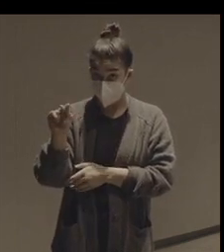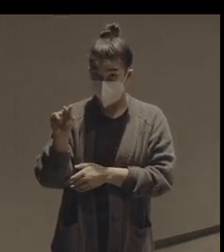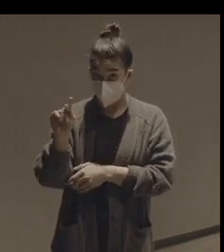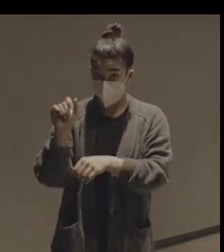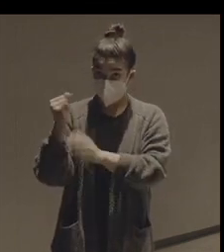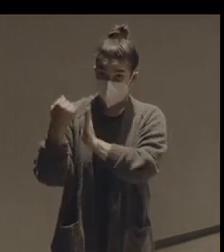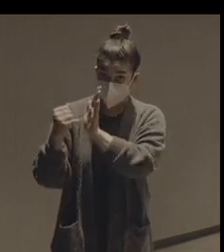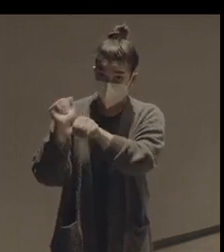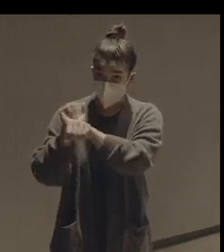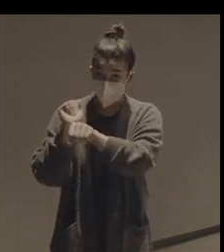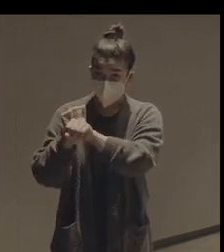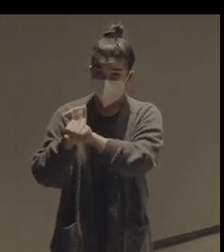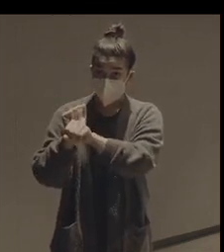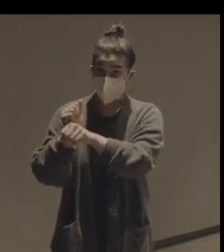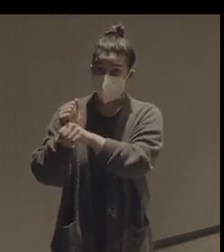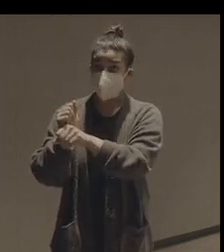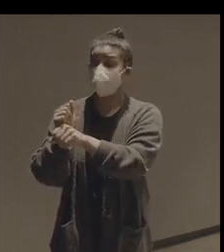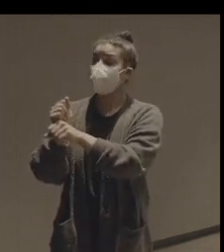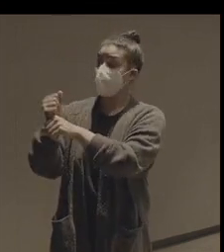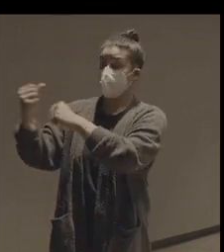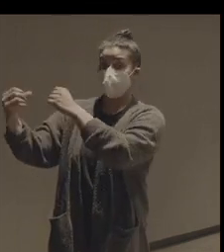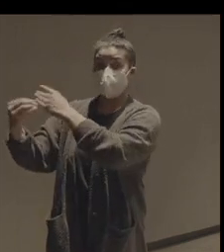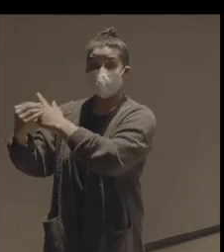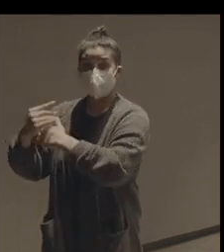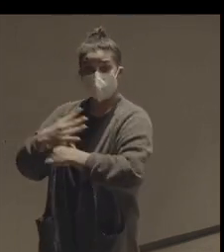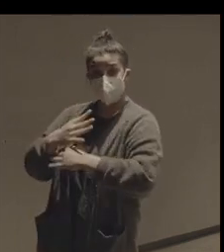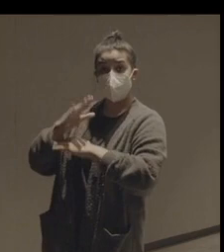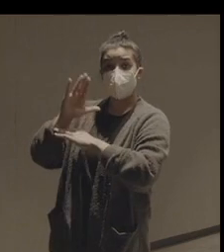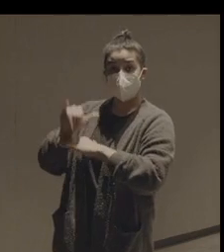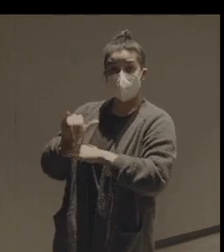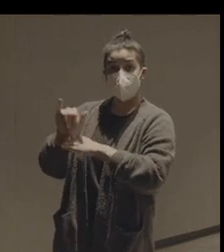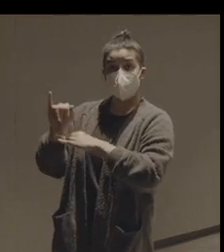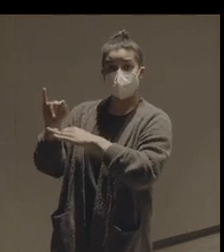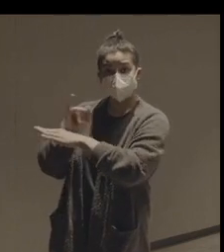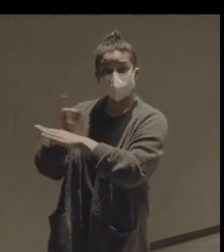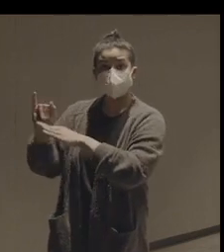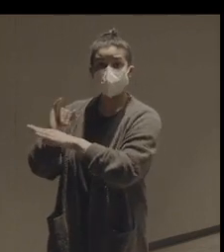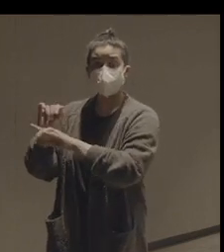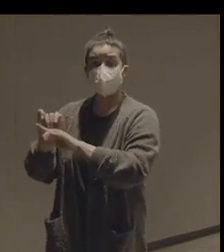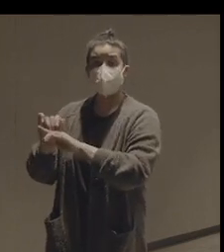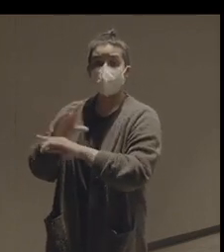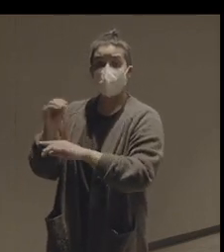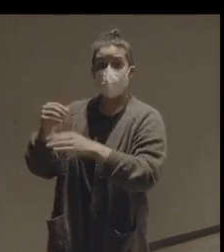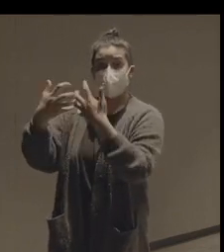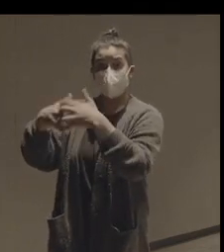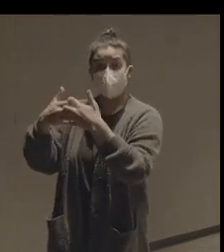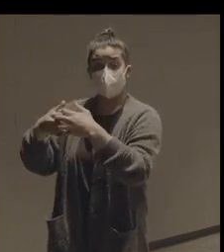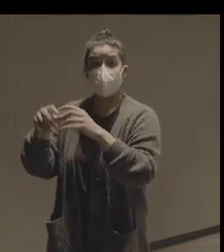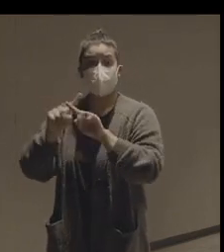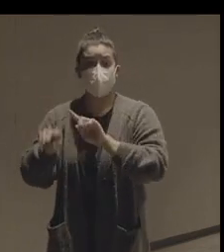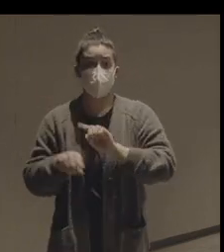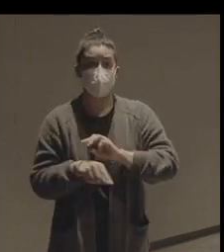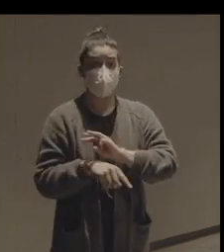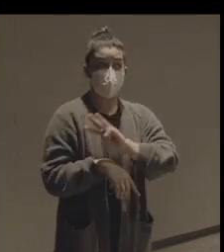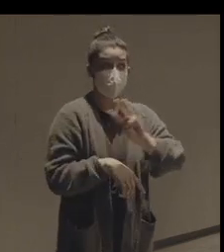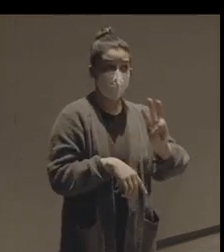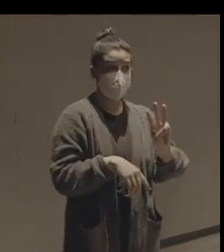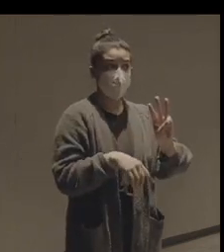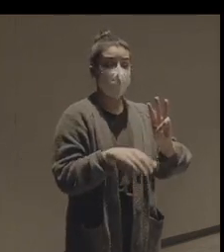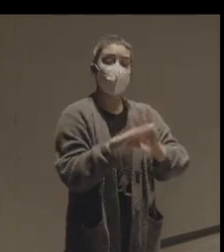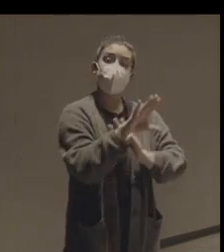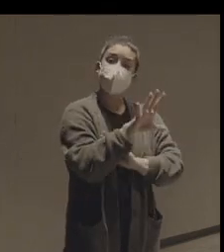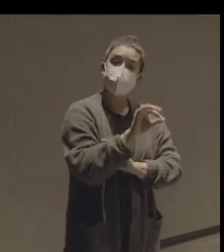and manufacturing, the West Coast aesthetic and minimalism can be characterized by clean lines, simple shapes, but also